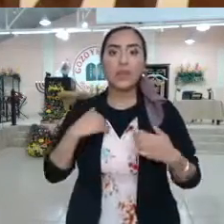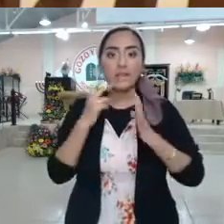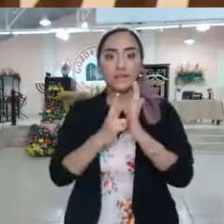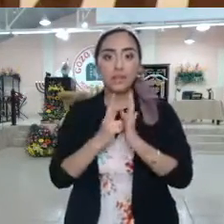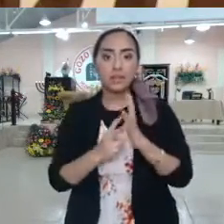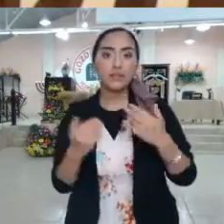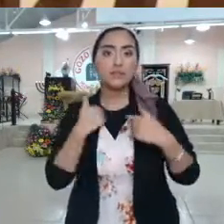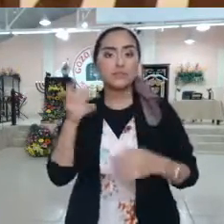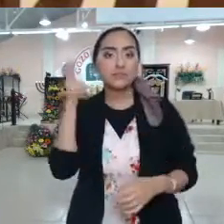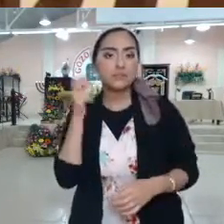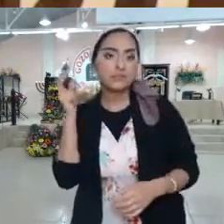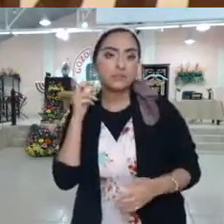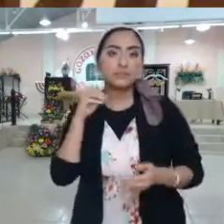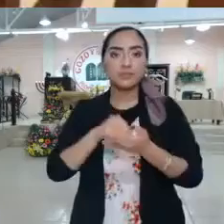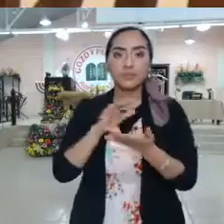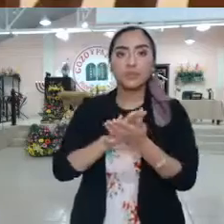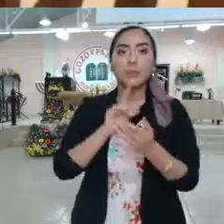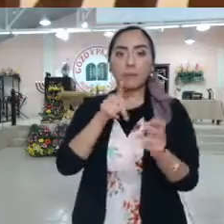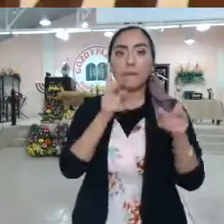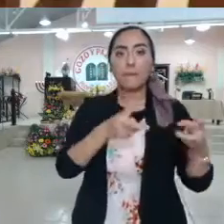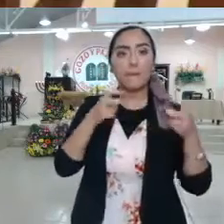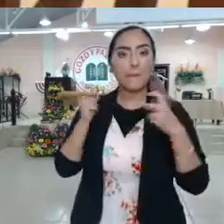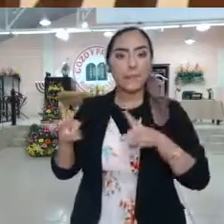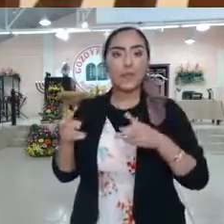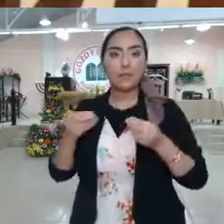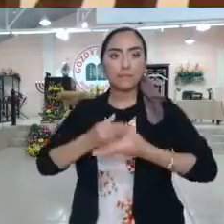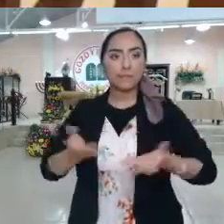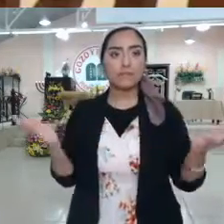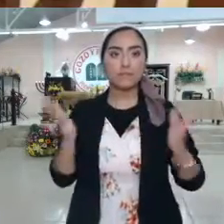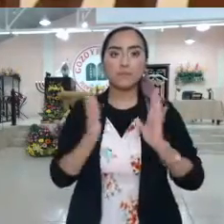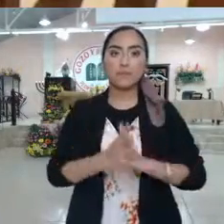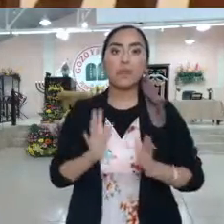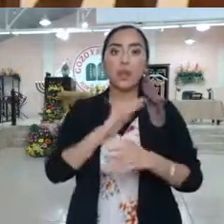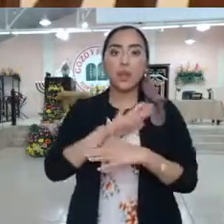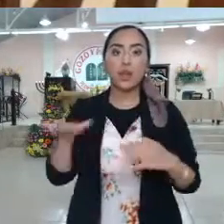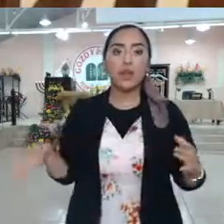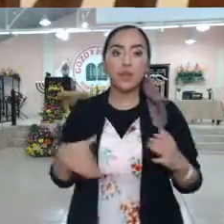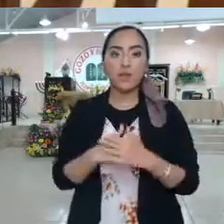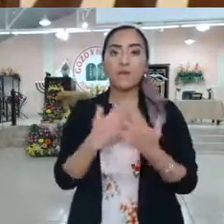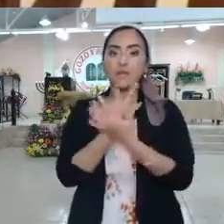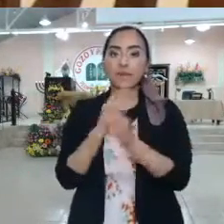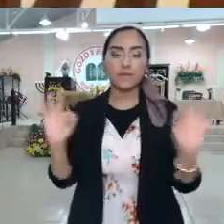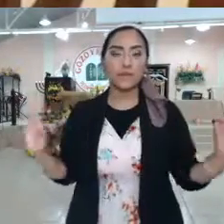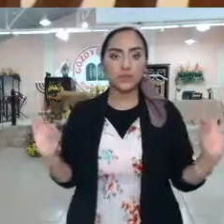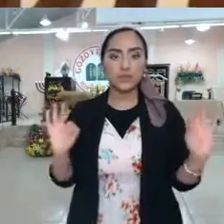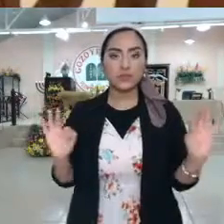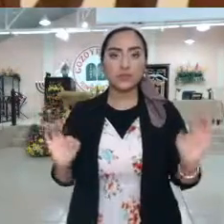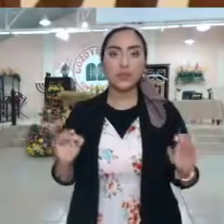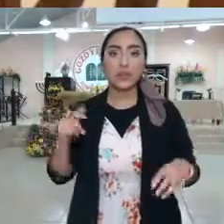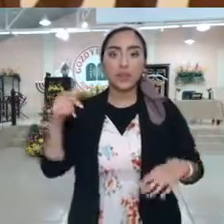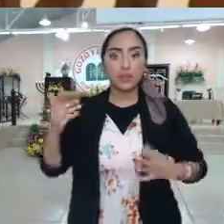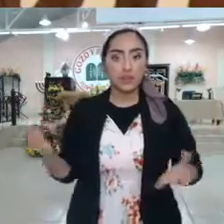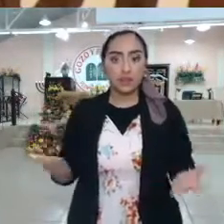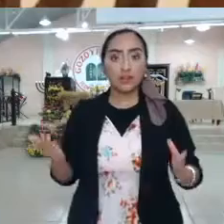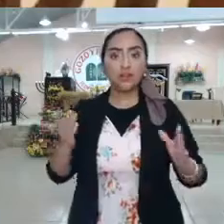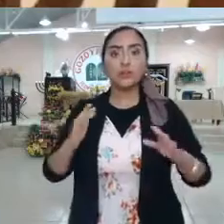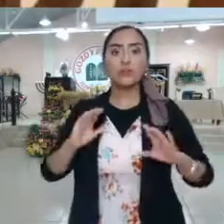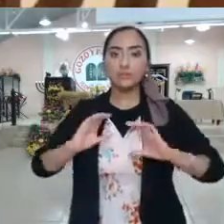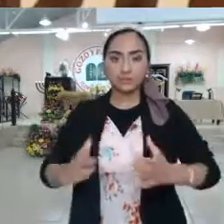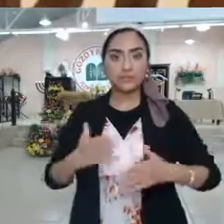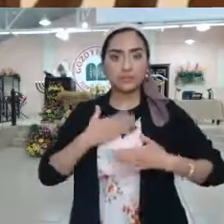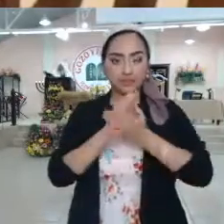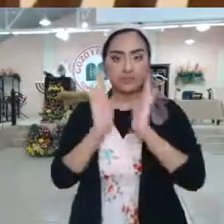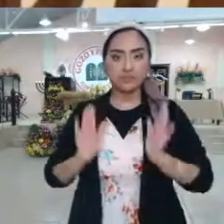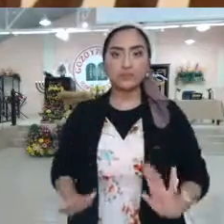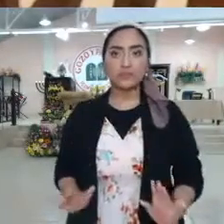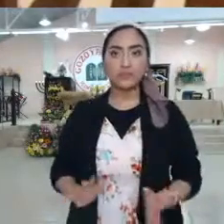There are videos, audios, and study notes. You can download them, copy them, and give them away. All the material is for free in this congregation,